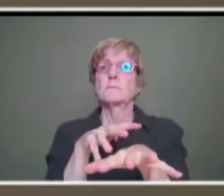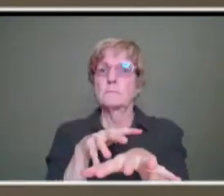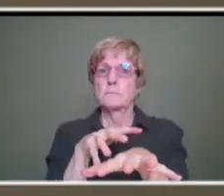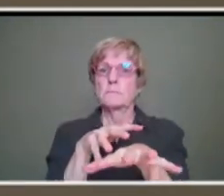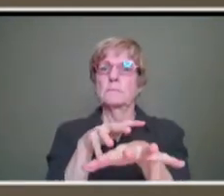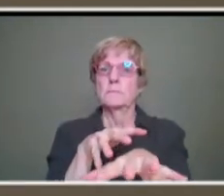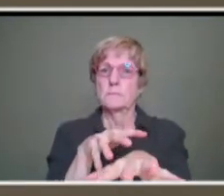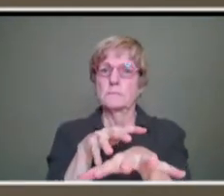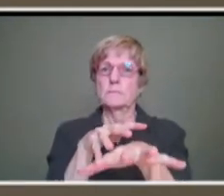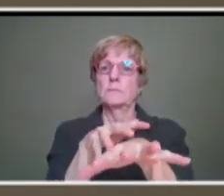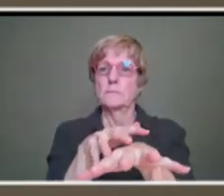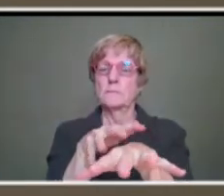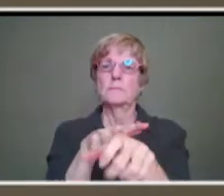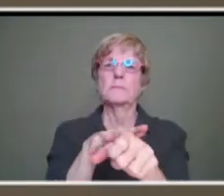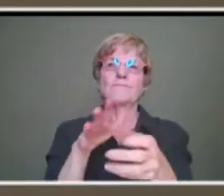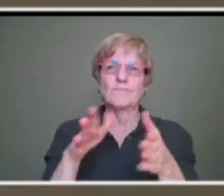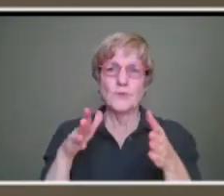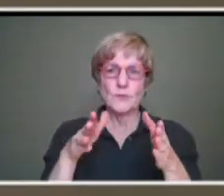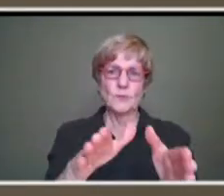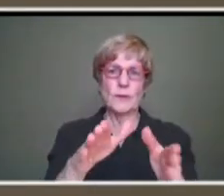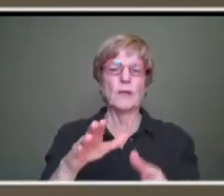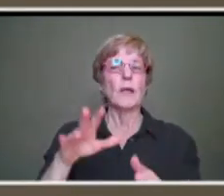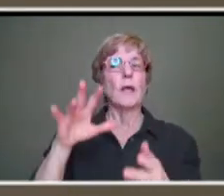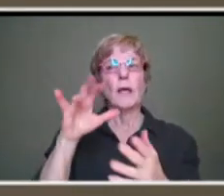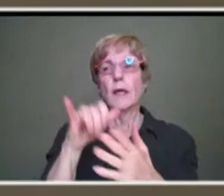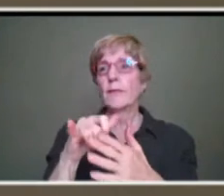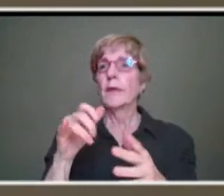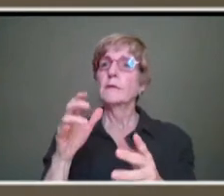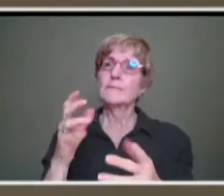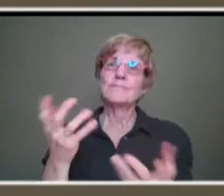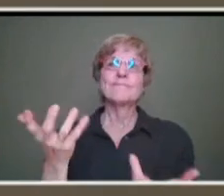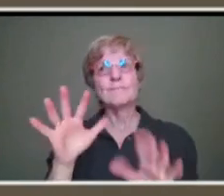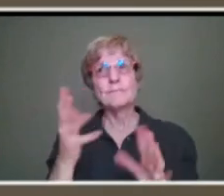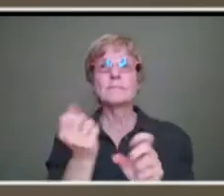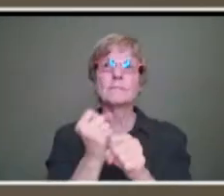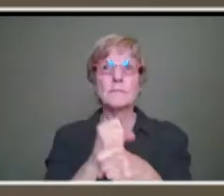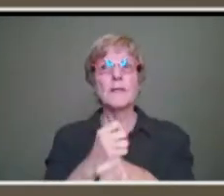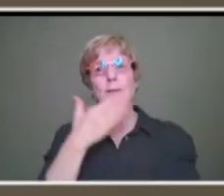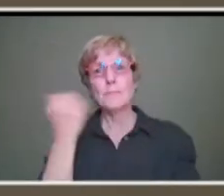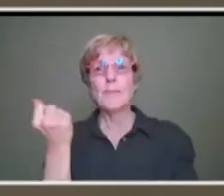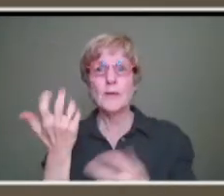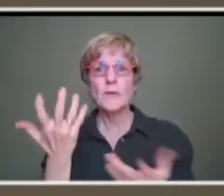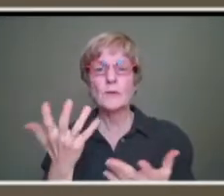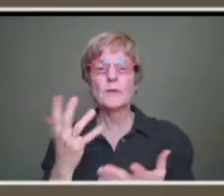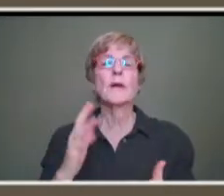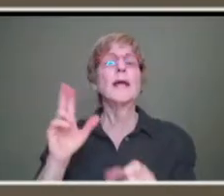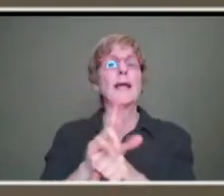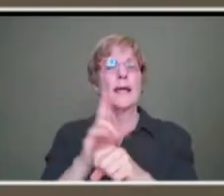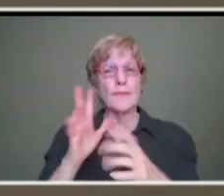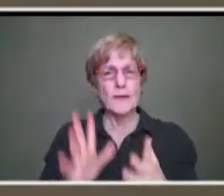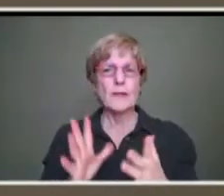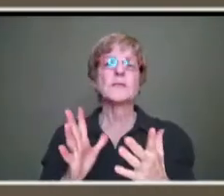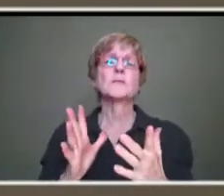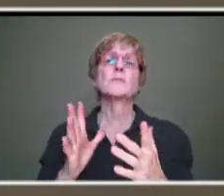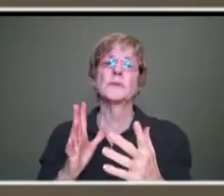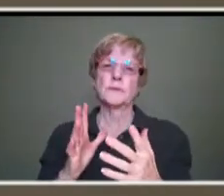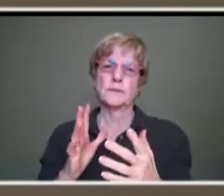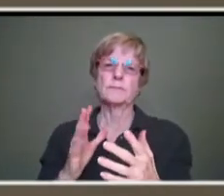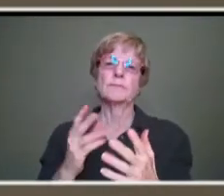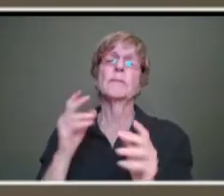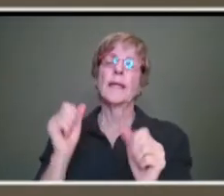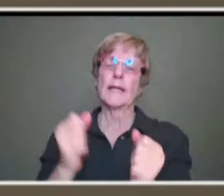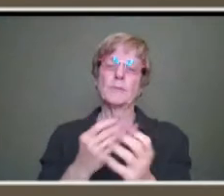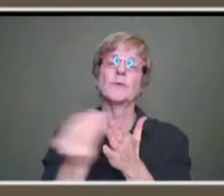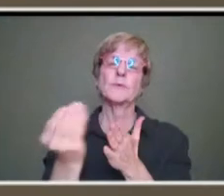Corridor and it will make that incrementally better and will enable their customers to get their product more